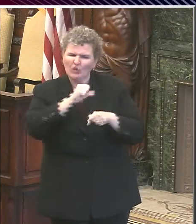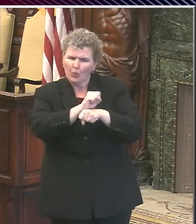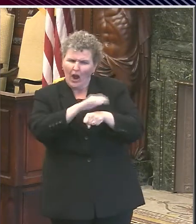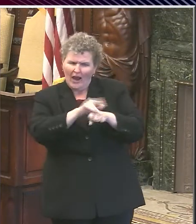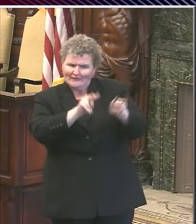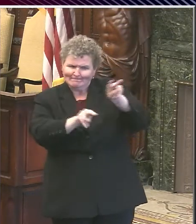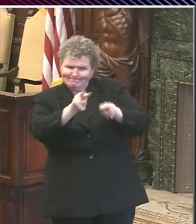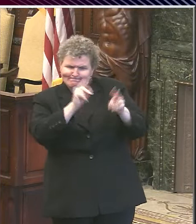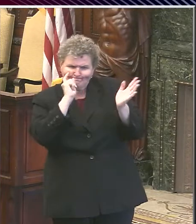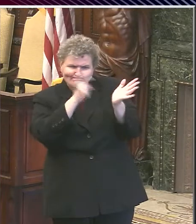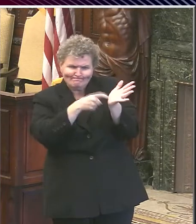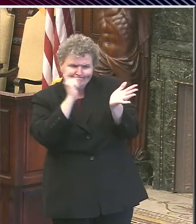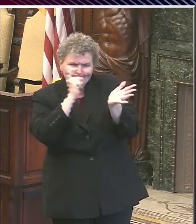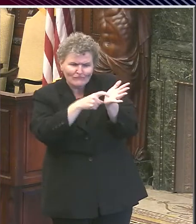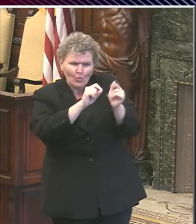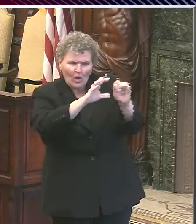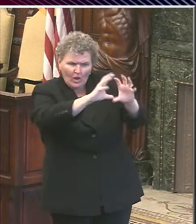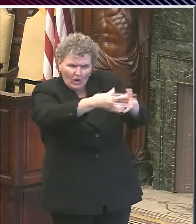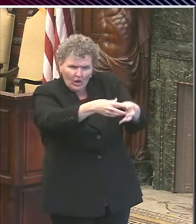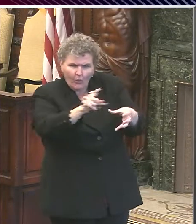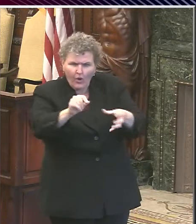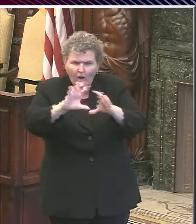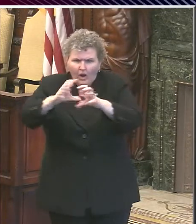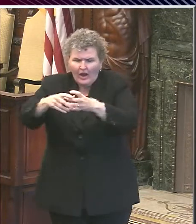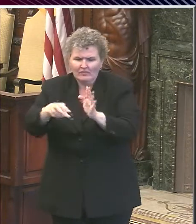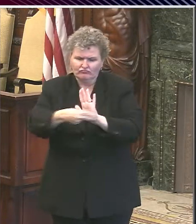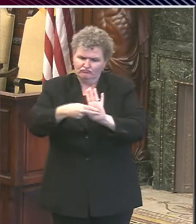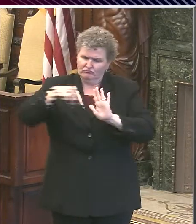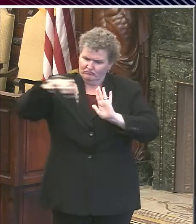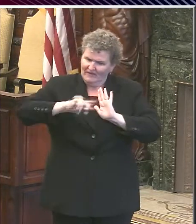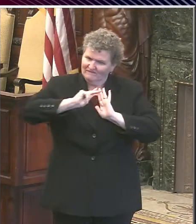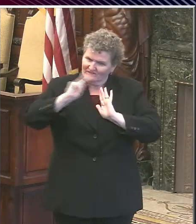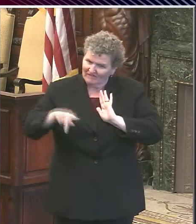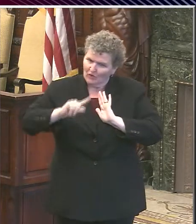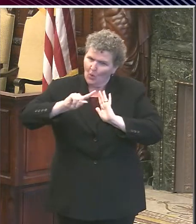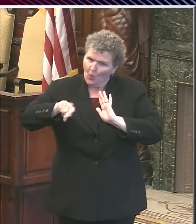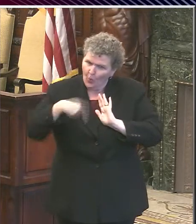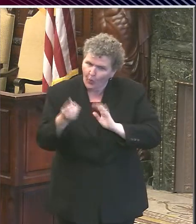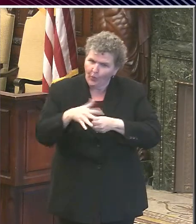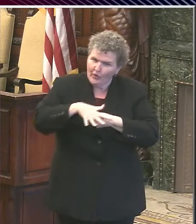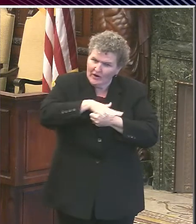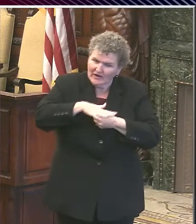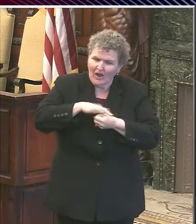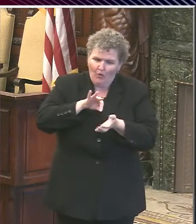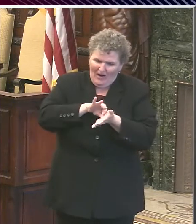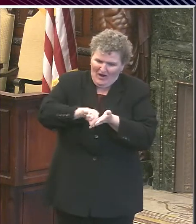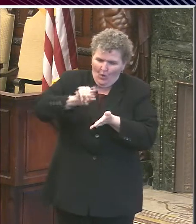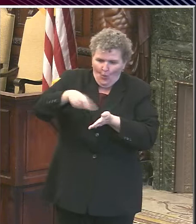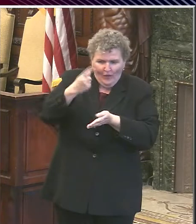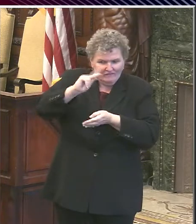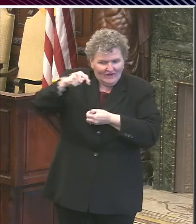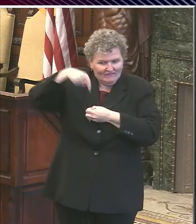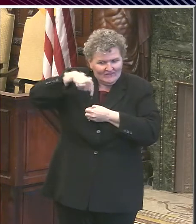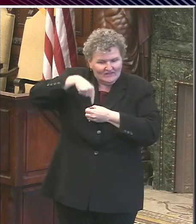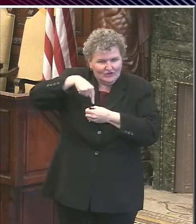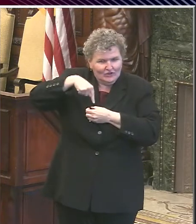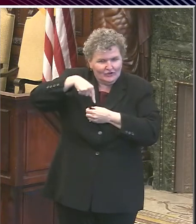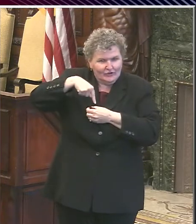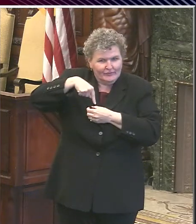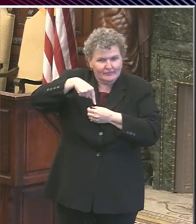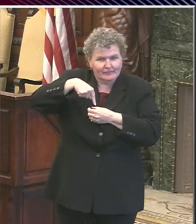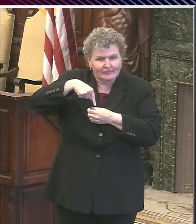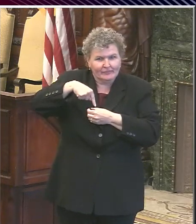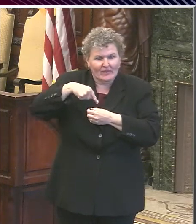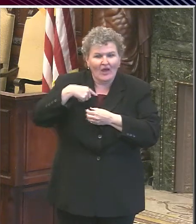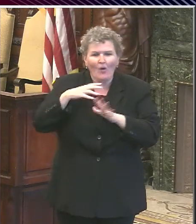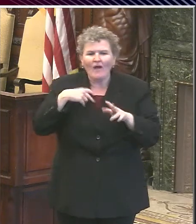and to reclassify them as Philadelphia residents for our case count purposes. When we do that, those numbers will go up. In the past